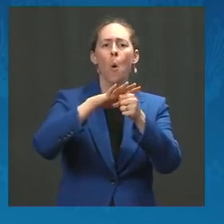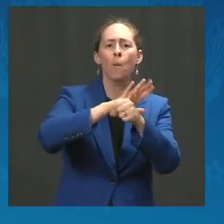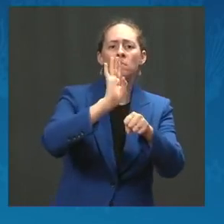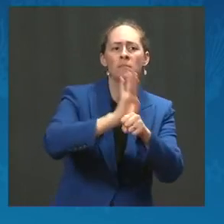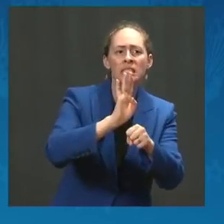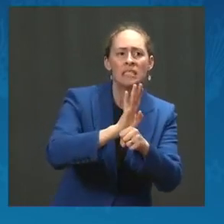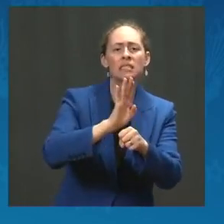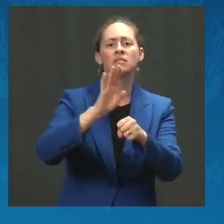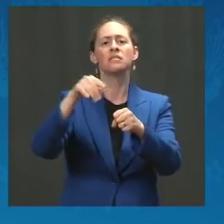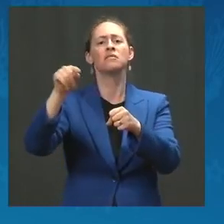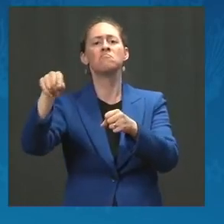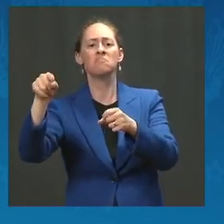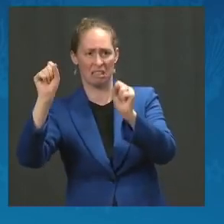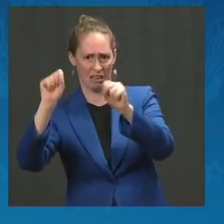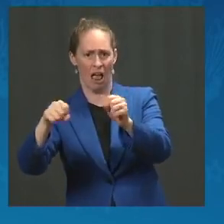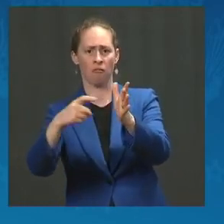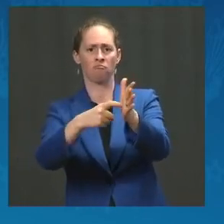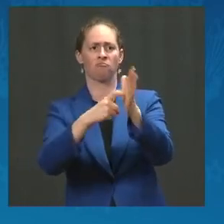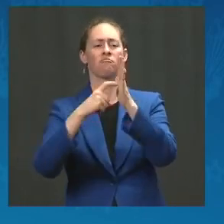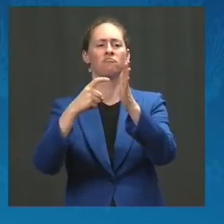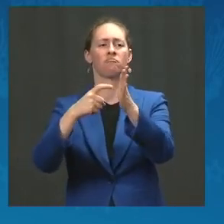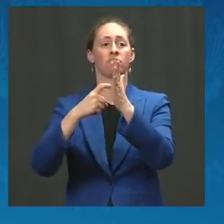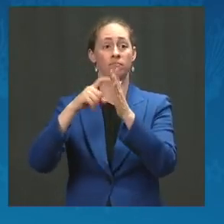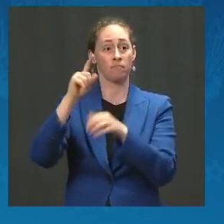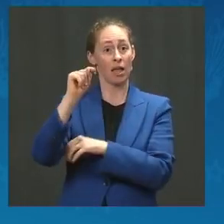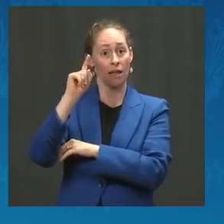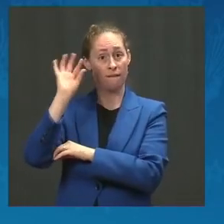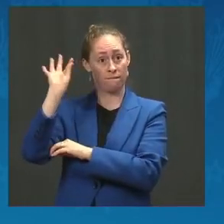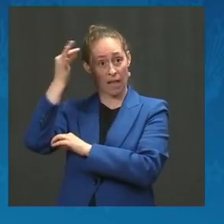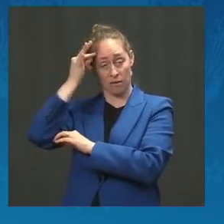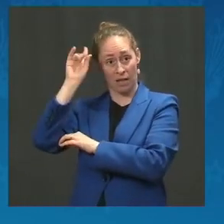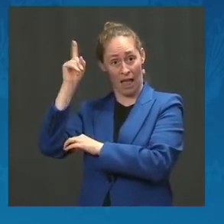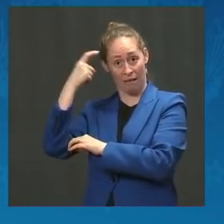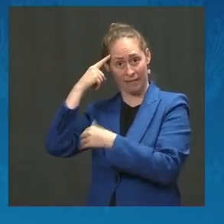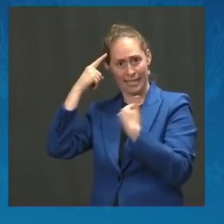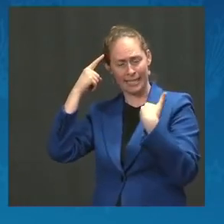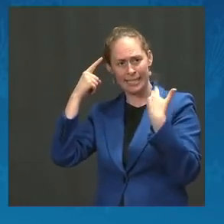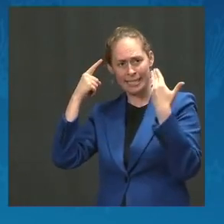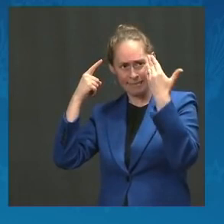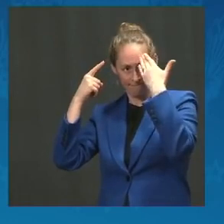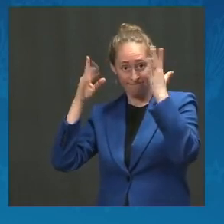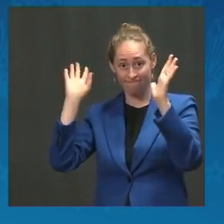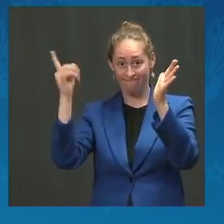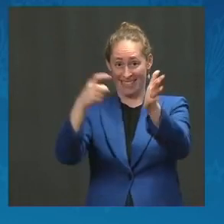It's still a question whether the federal government can mandate the whole country. I don't know that yet.